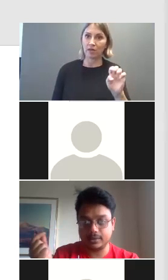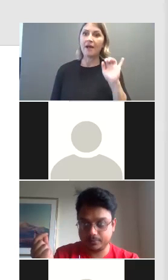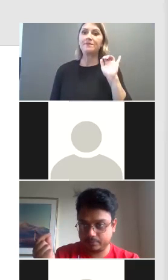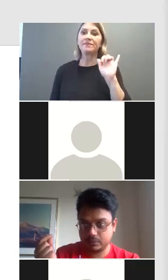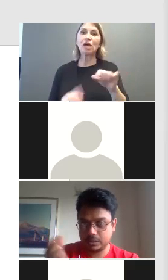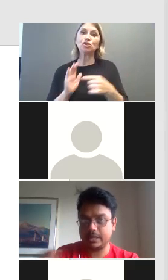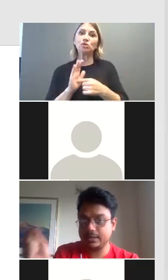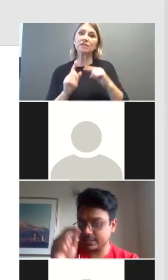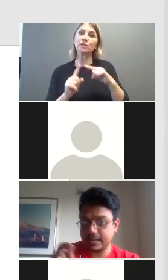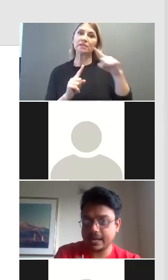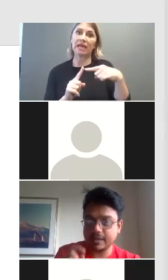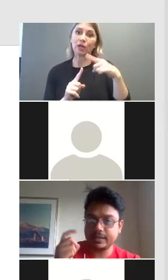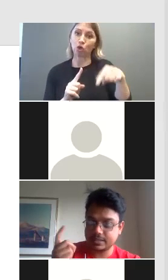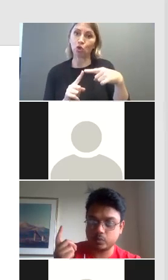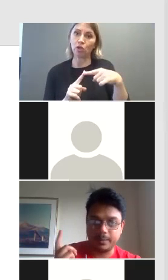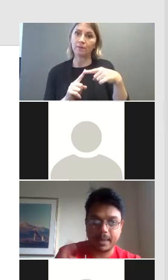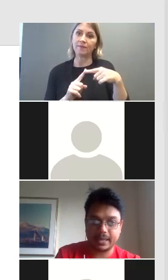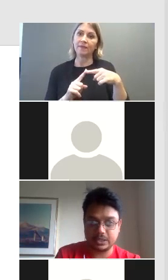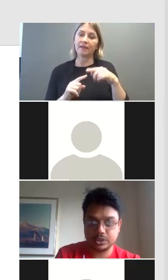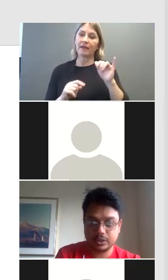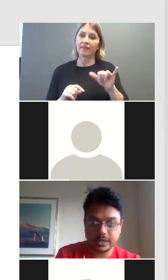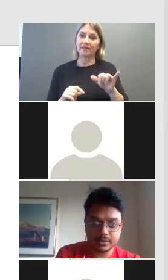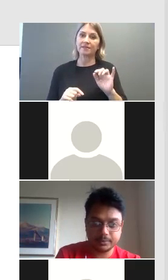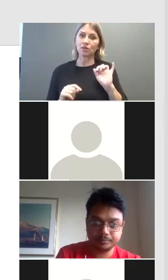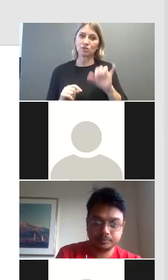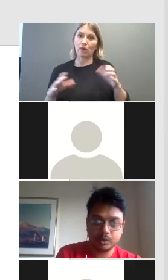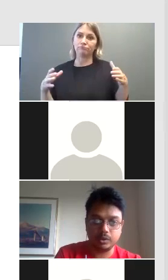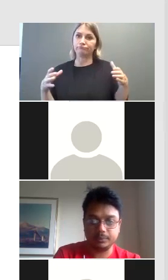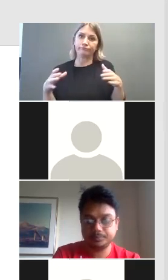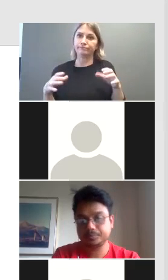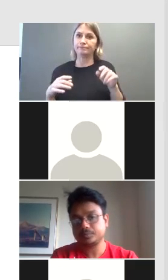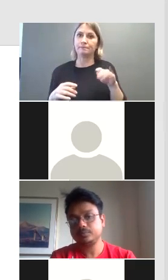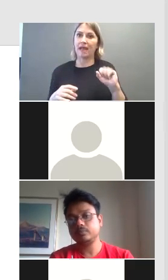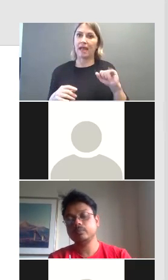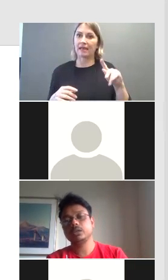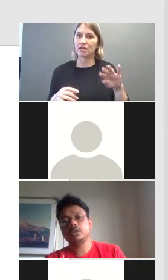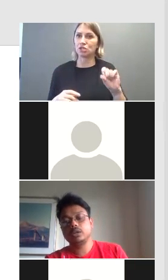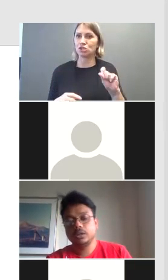there is a cycle. And in this entire graph, there is just one back edge, right? Okay.